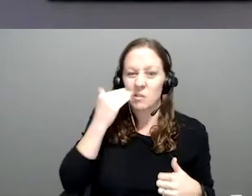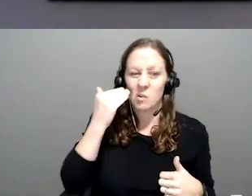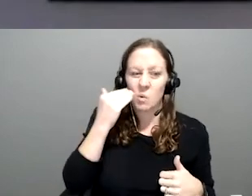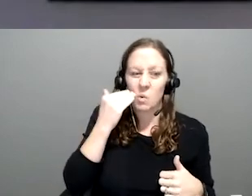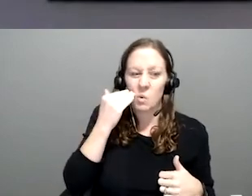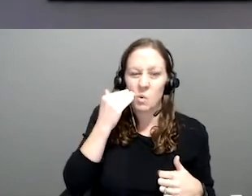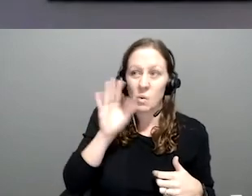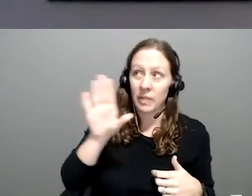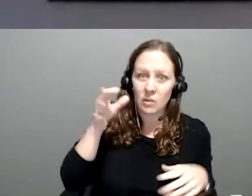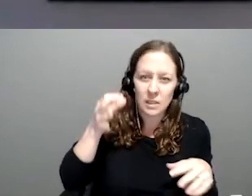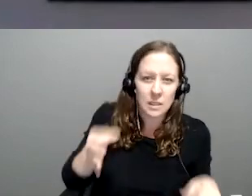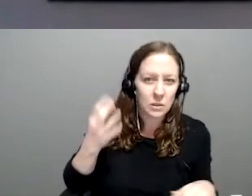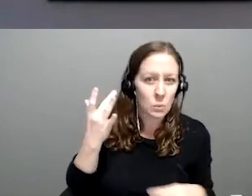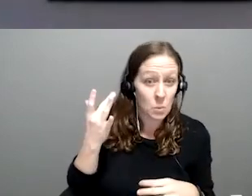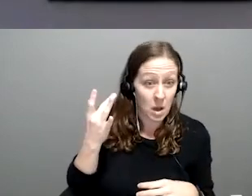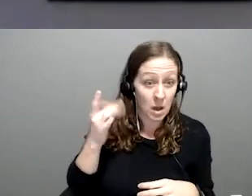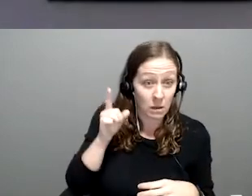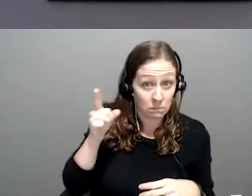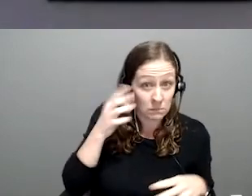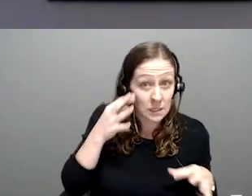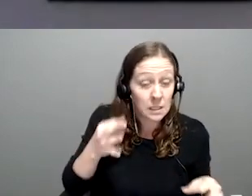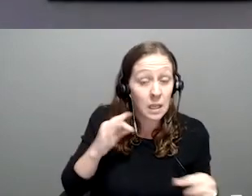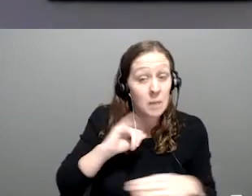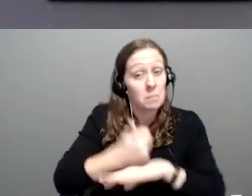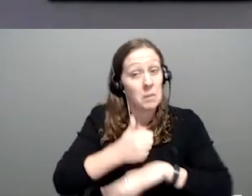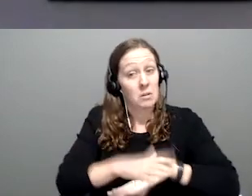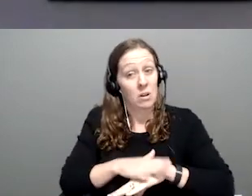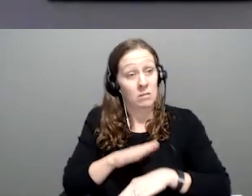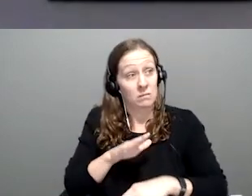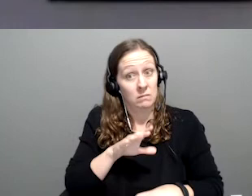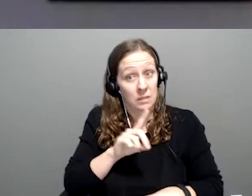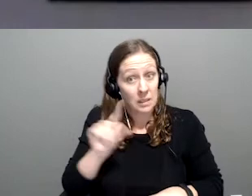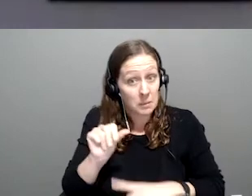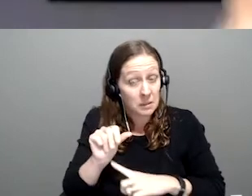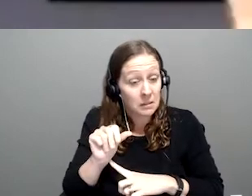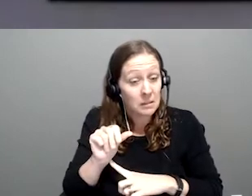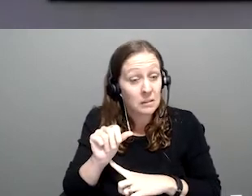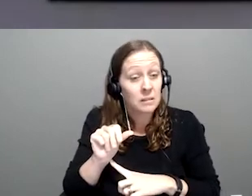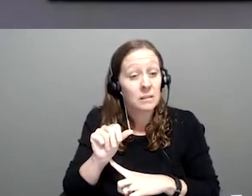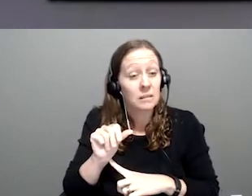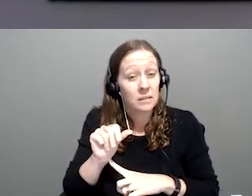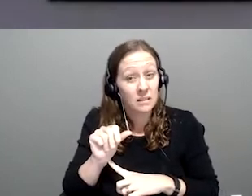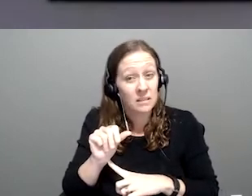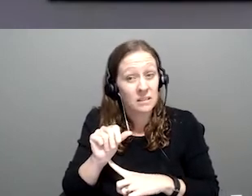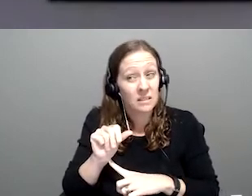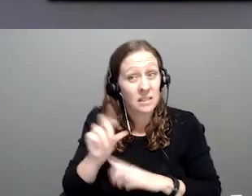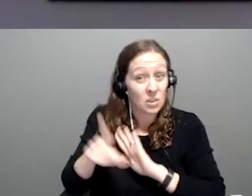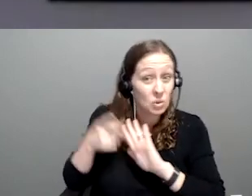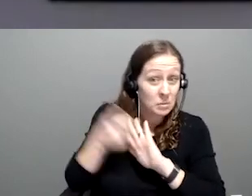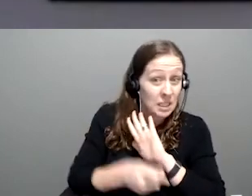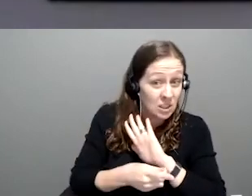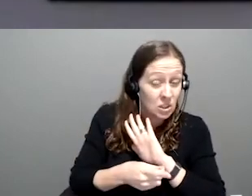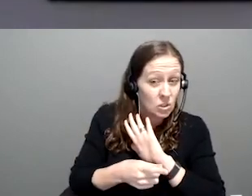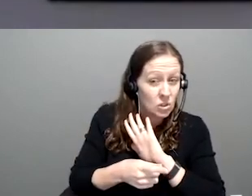kind of decision entailed, if it did entail that disability piece, and if that kind of quote unquote discrimination is being done there,